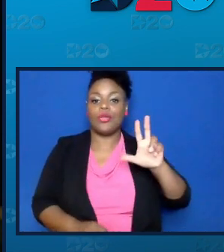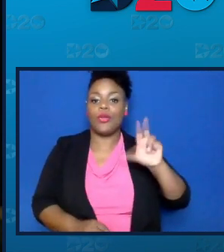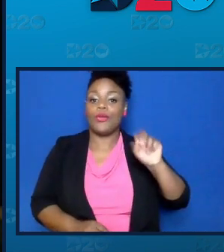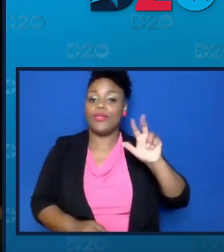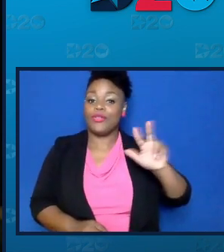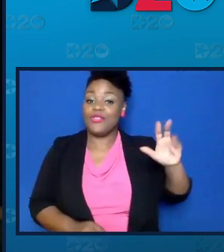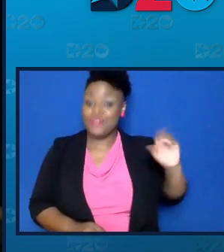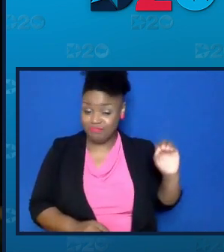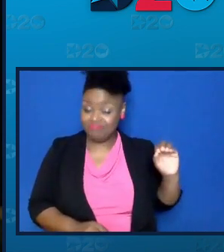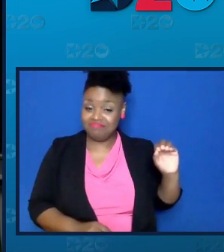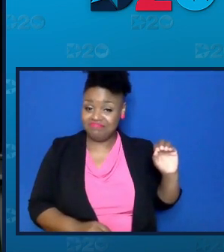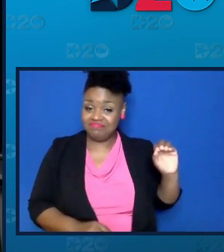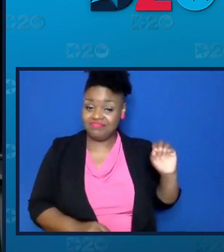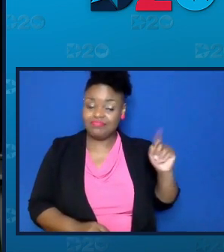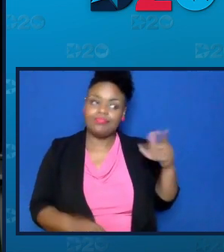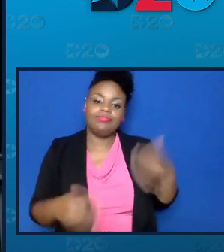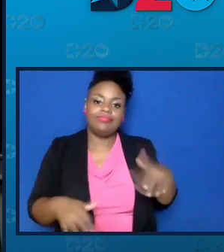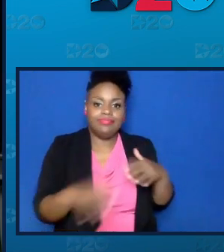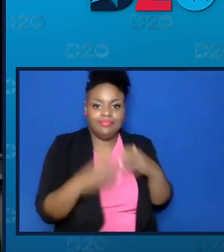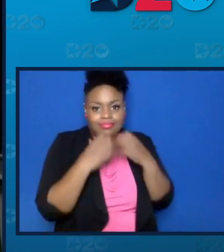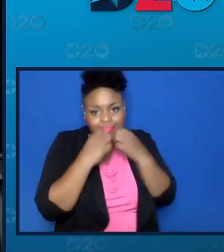lead.